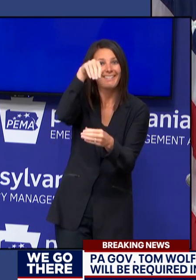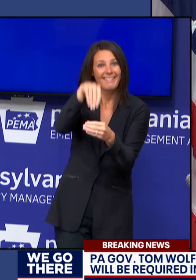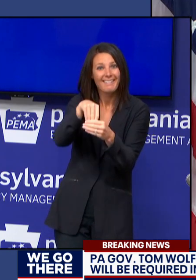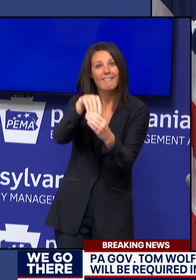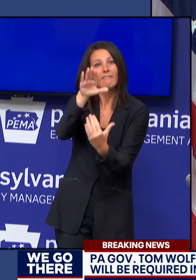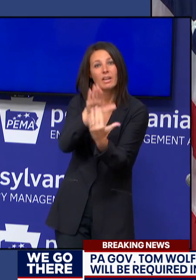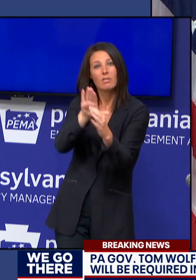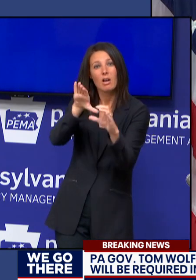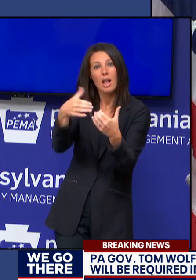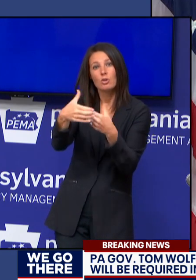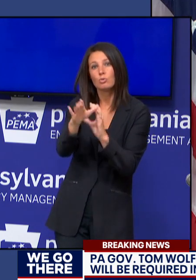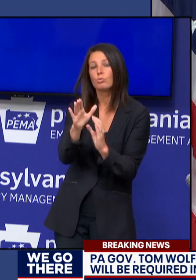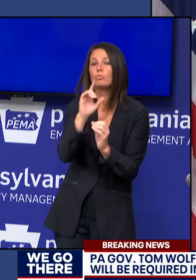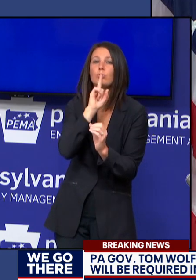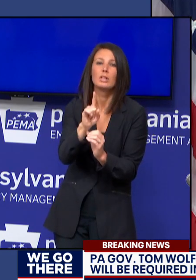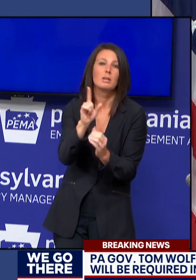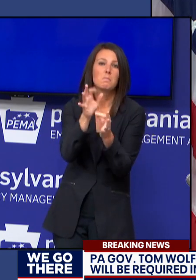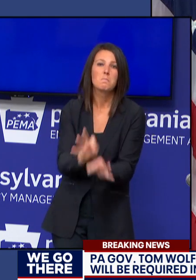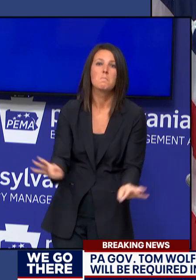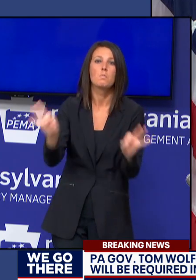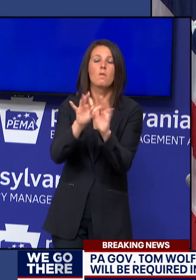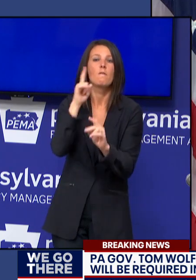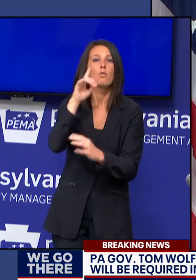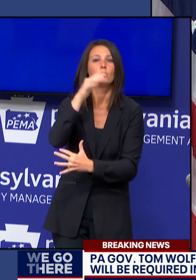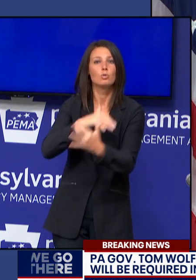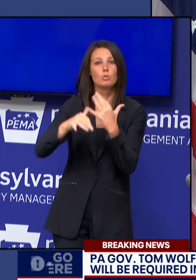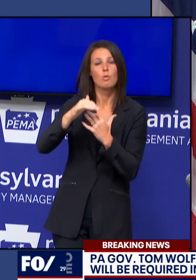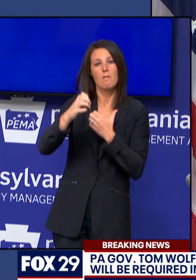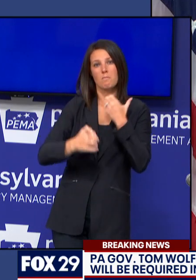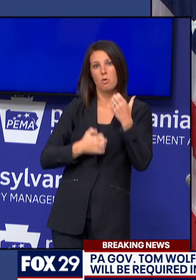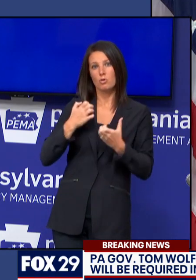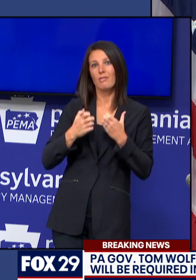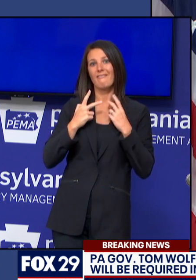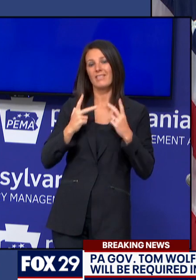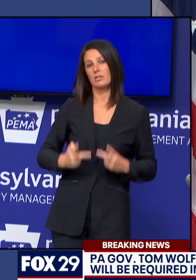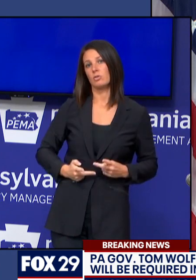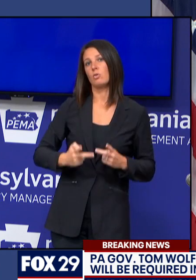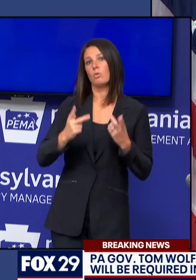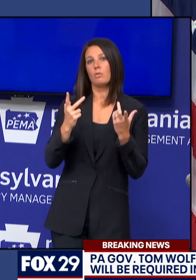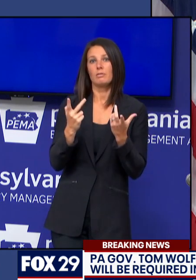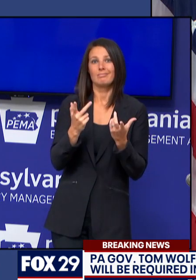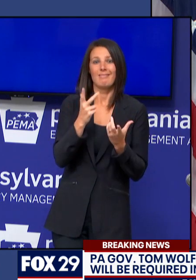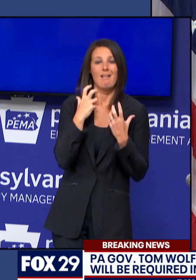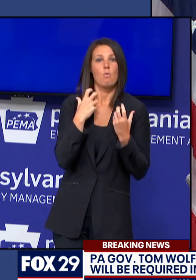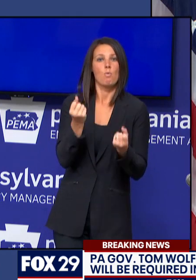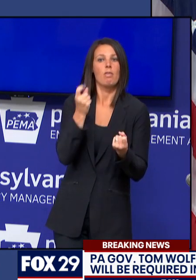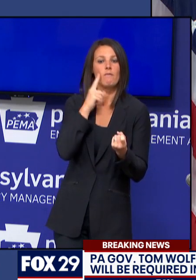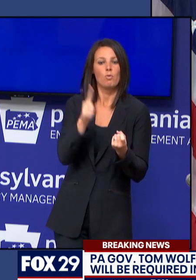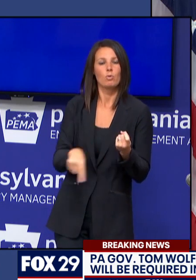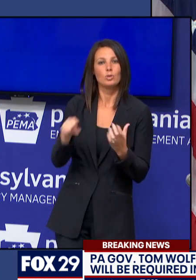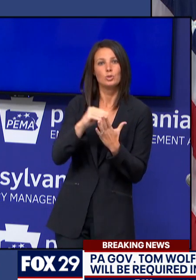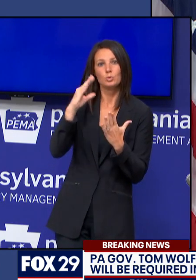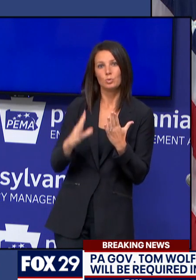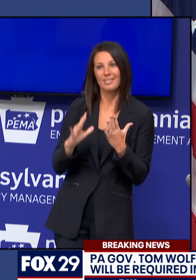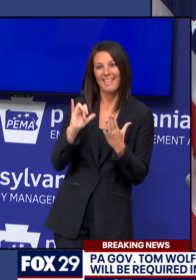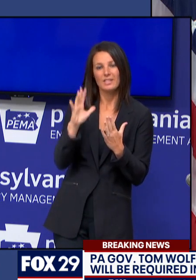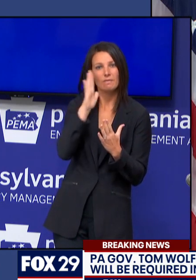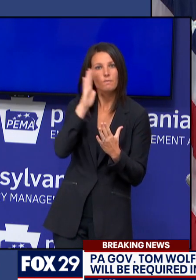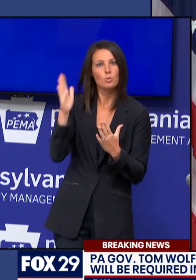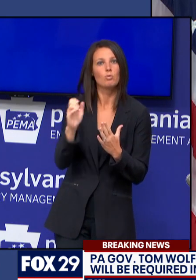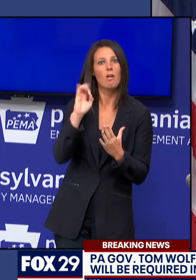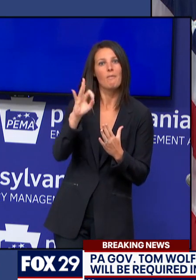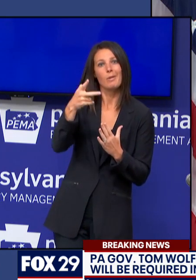classroom is vitally important for the social, the emotional, and the physical well-being of our young students. It's the future of our